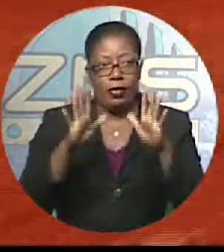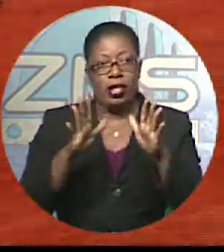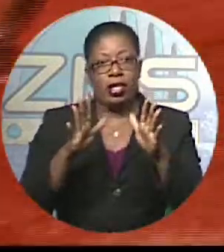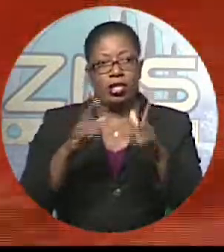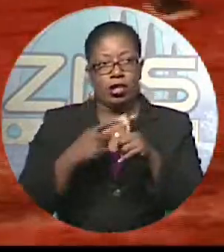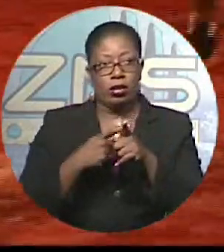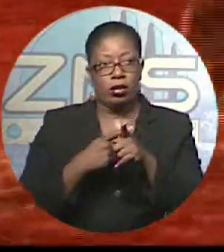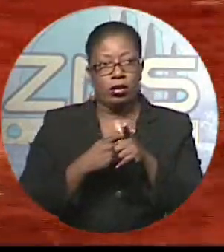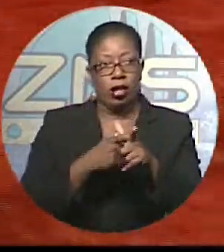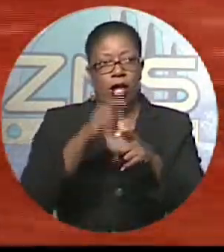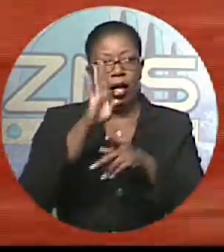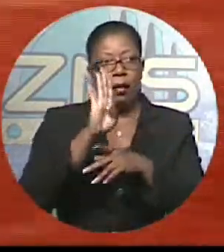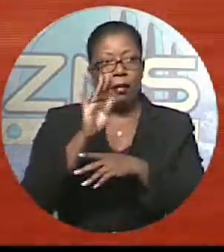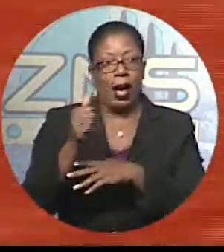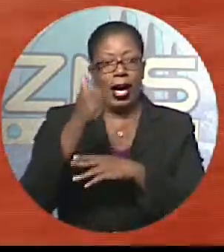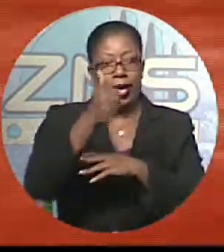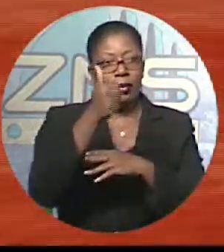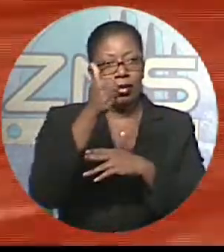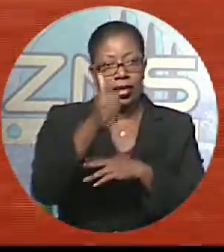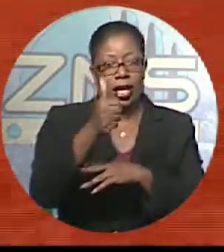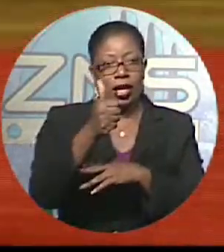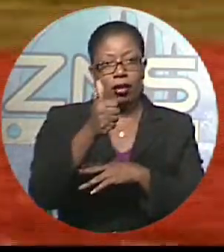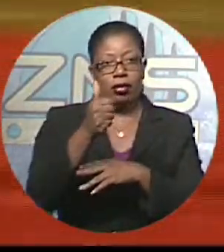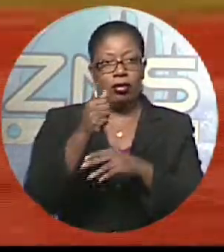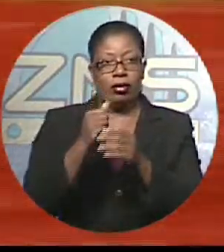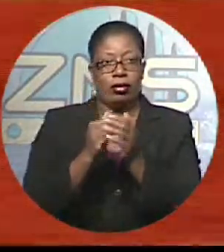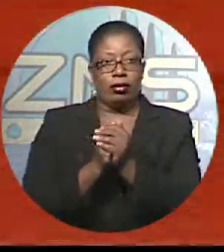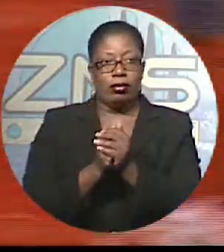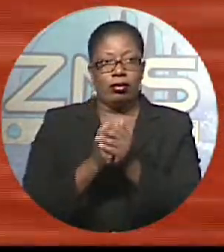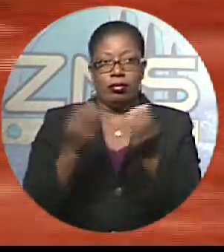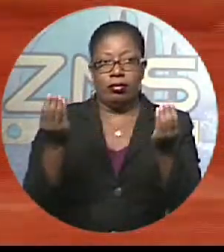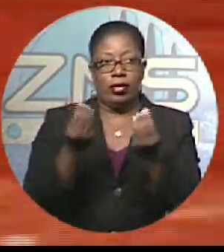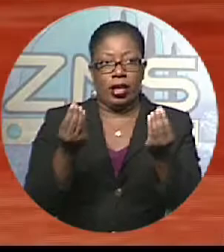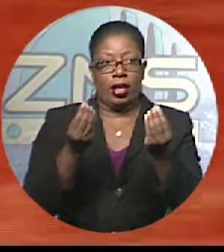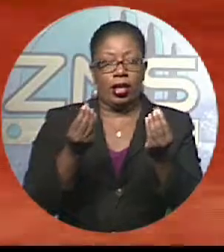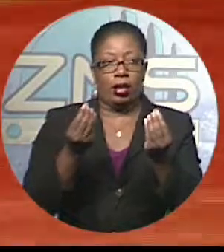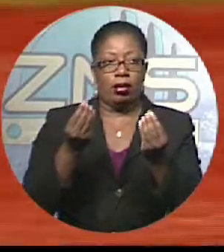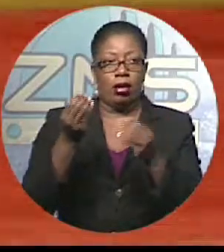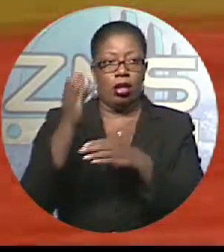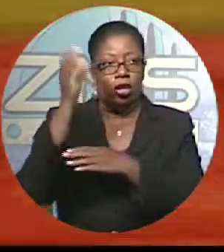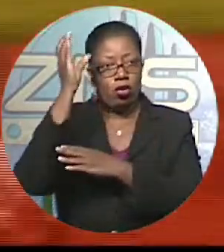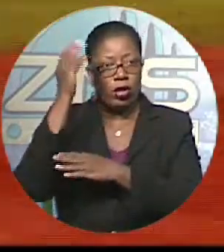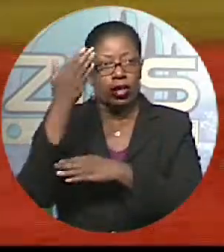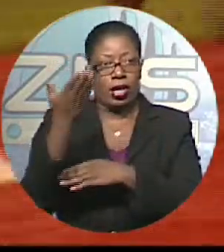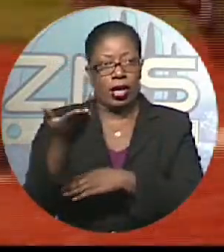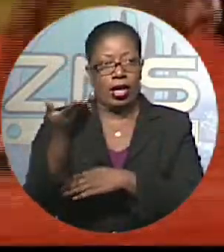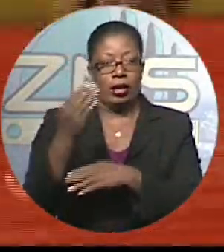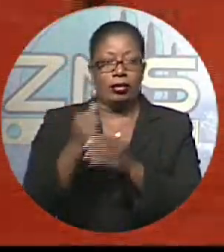by himself, as Chris was nowhere to be found.